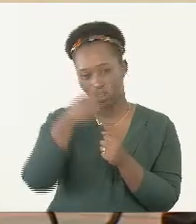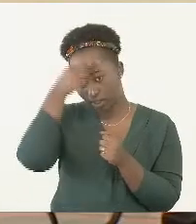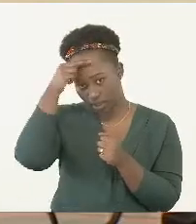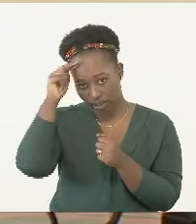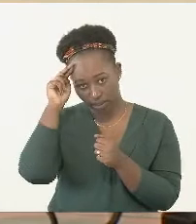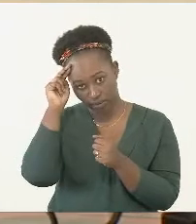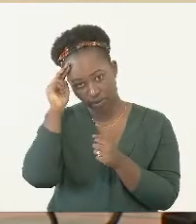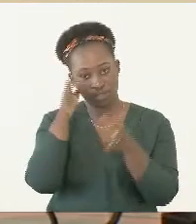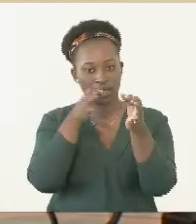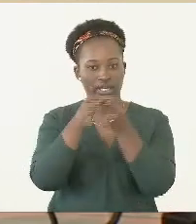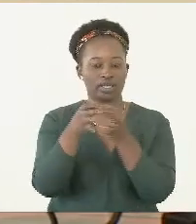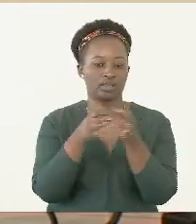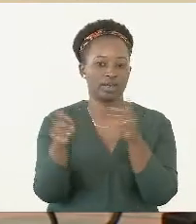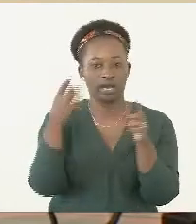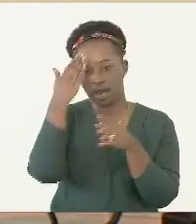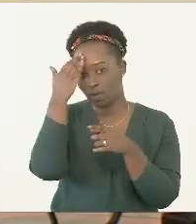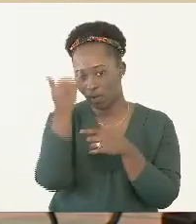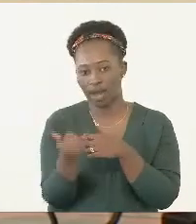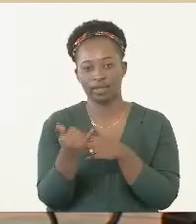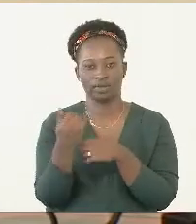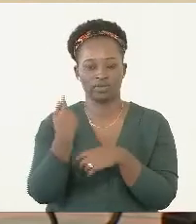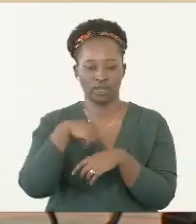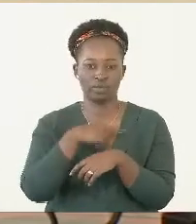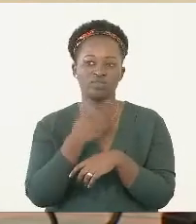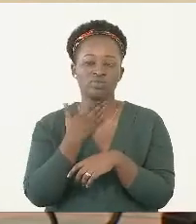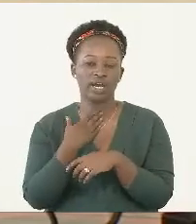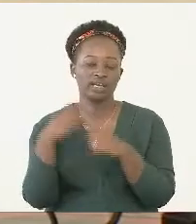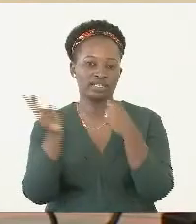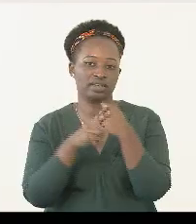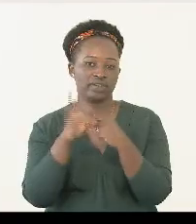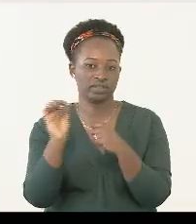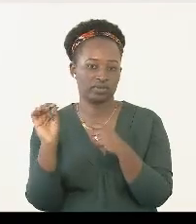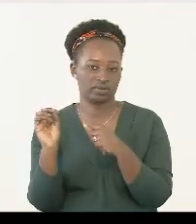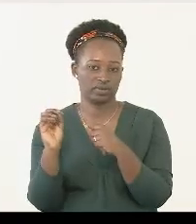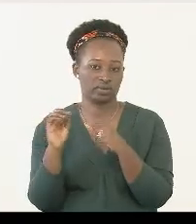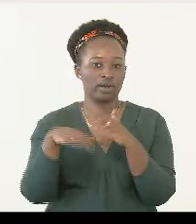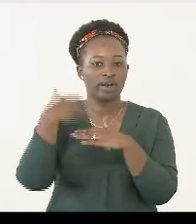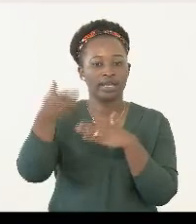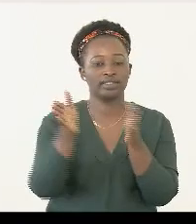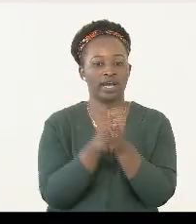reasoned explanation as to why it keeps at 1.70, lighter than the 15.